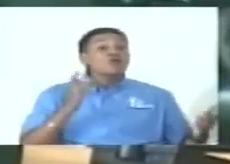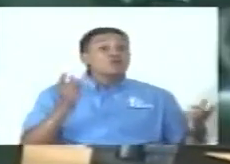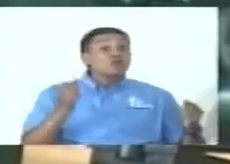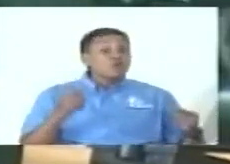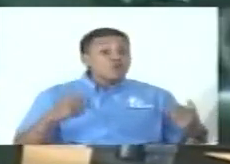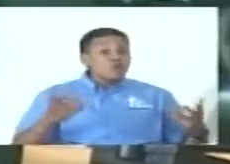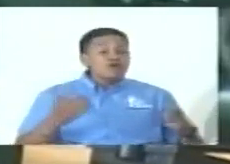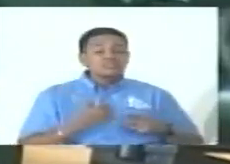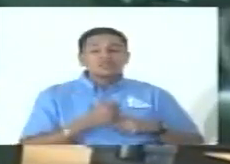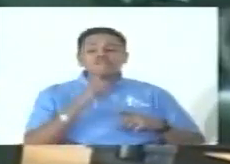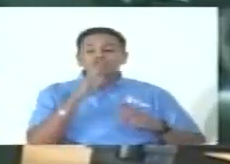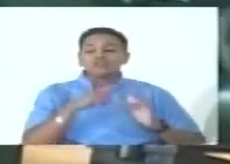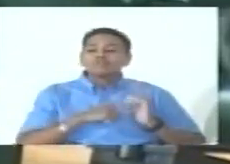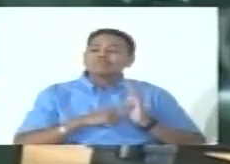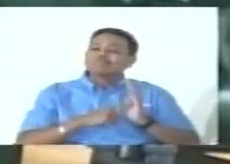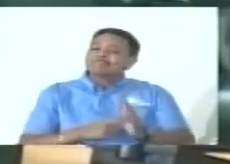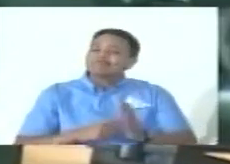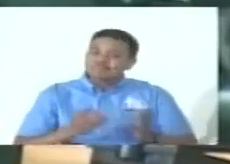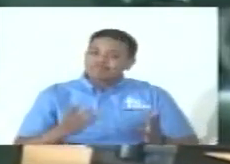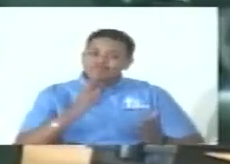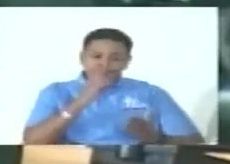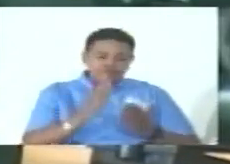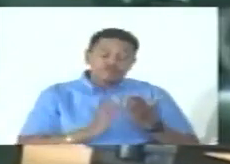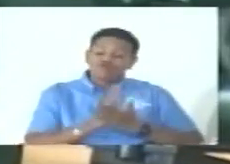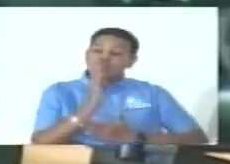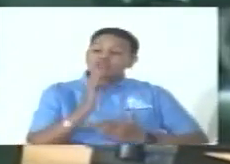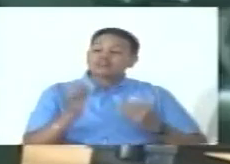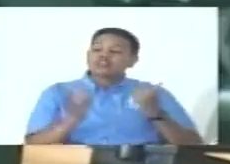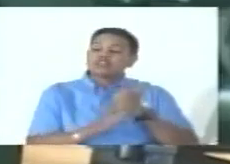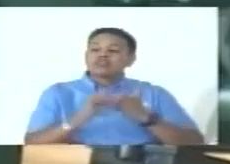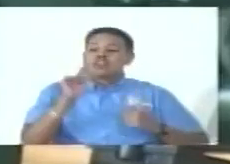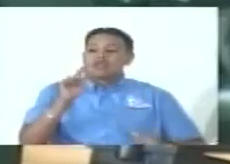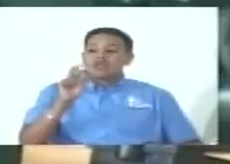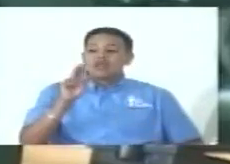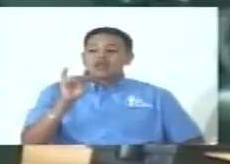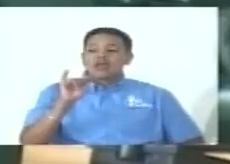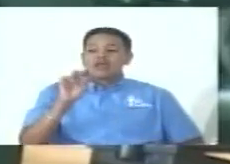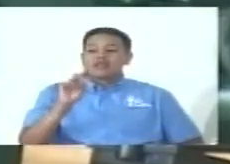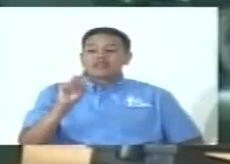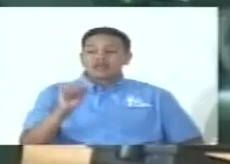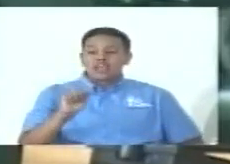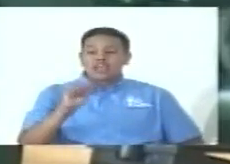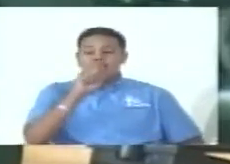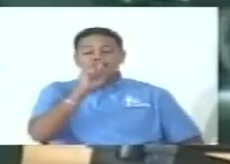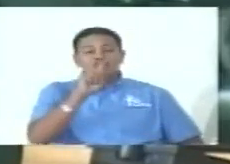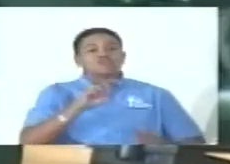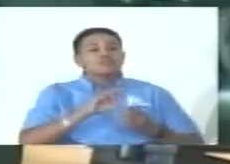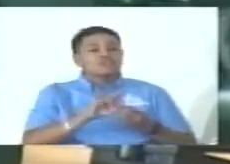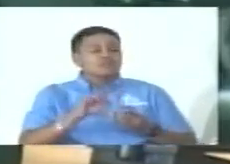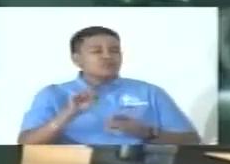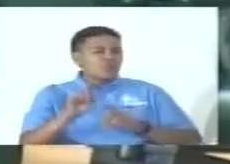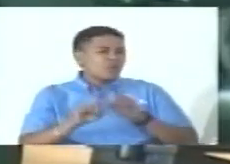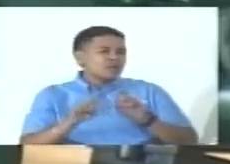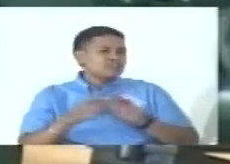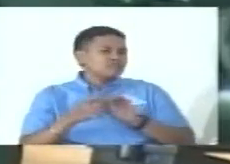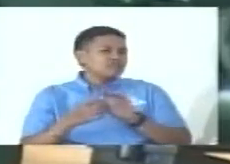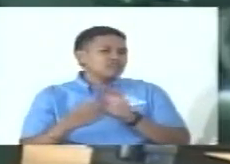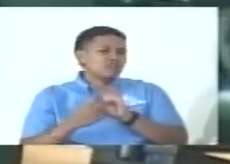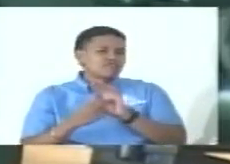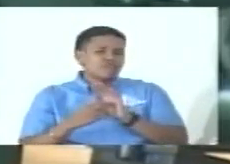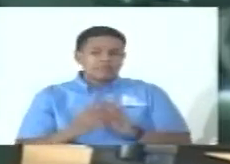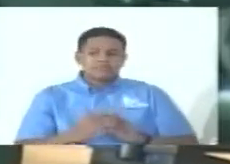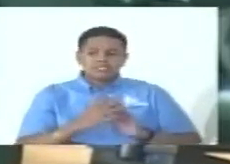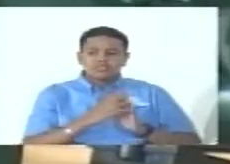is exercise the rights under the LRIDA to treat with the question of